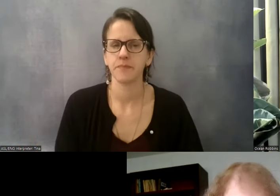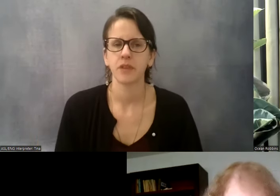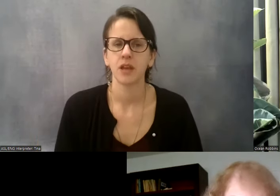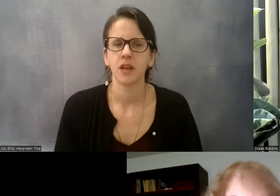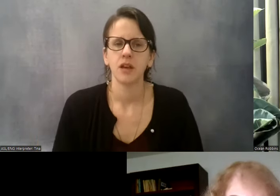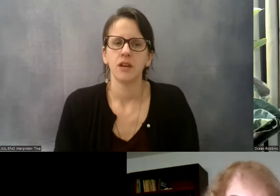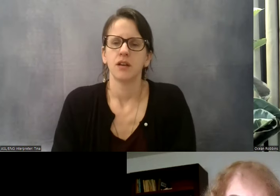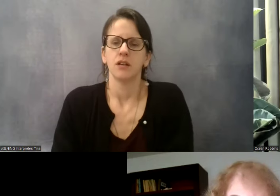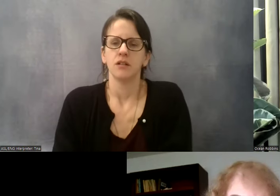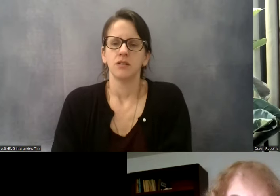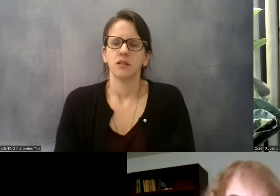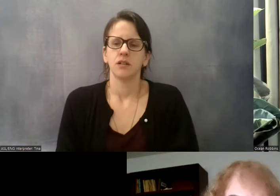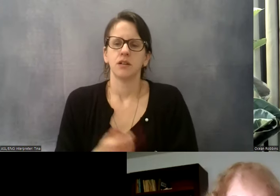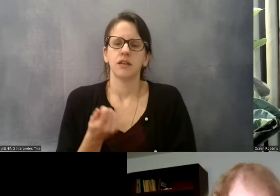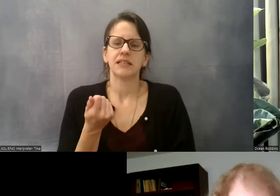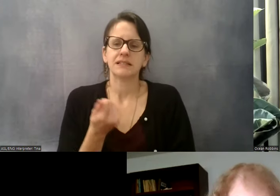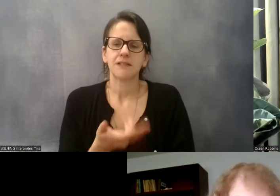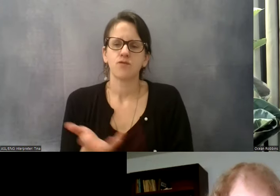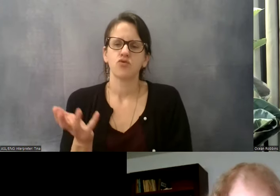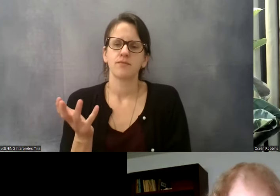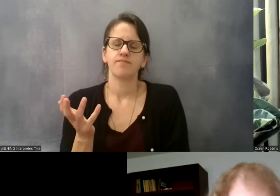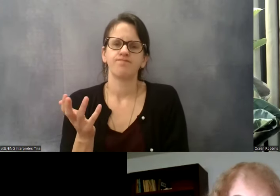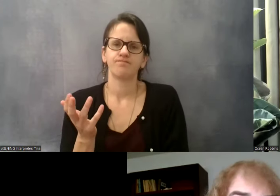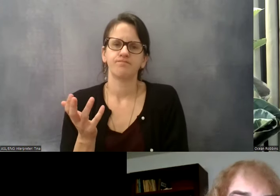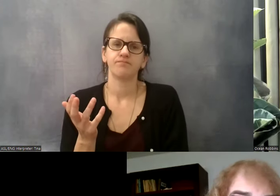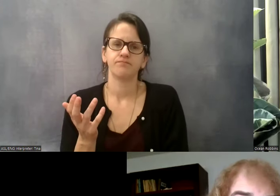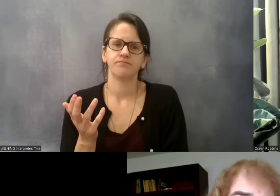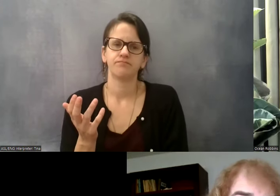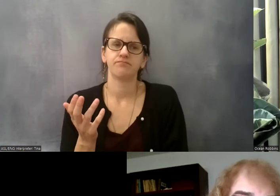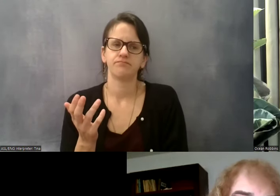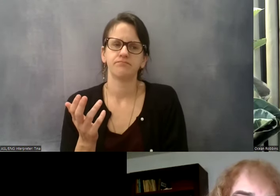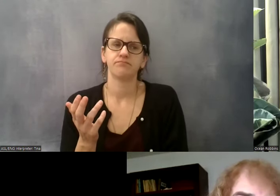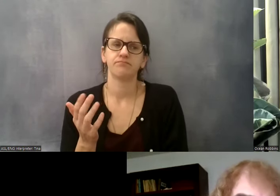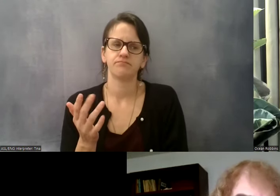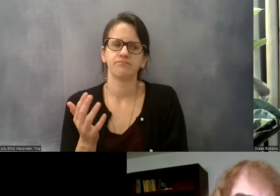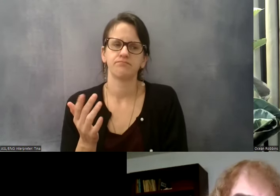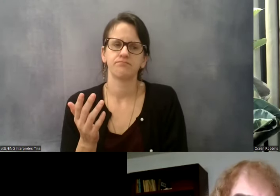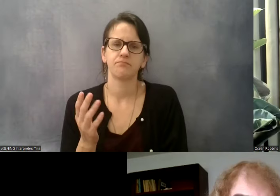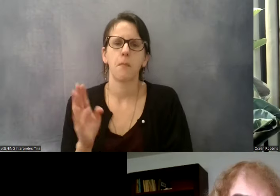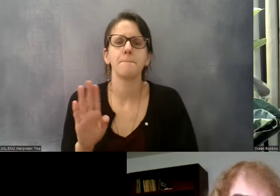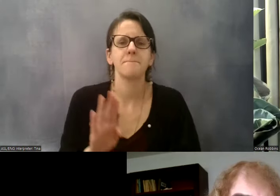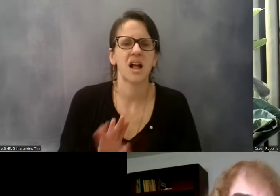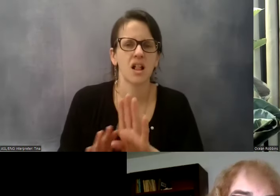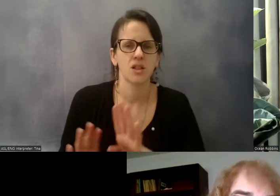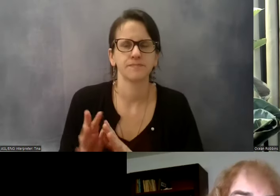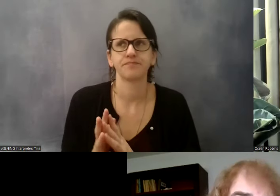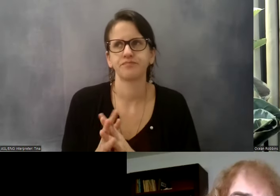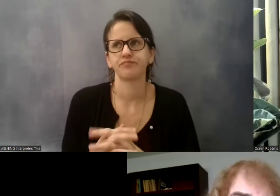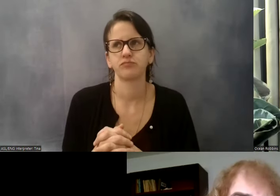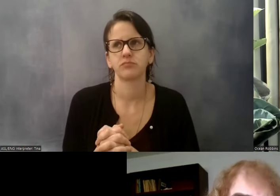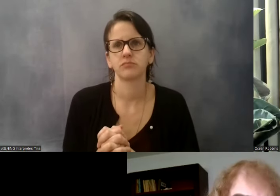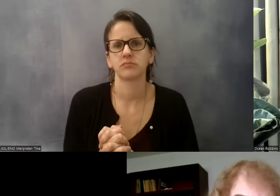There are a number of biologicals that can be used on occasion to